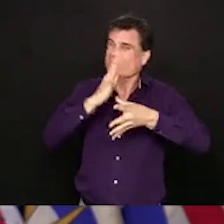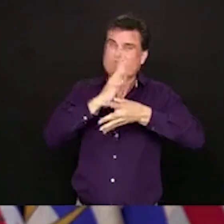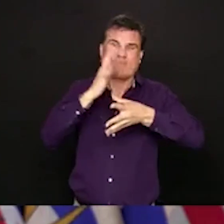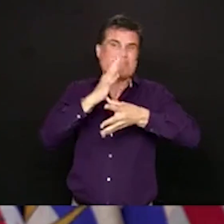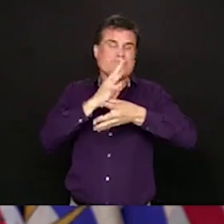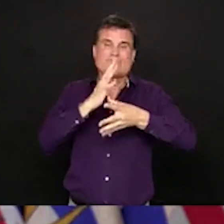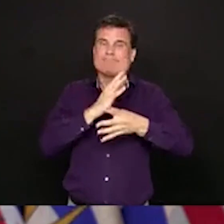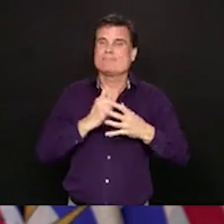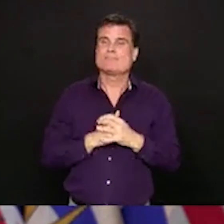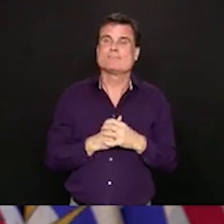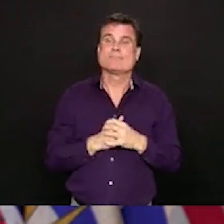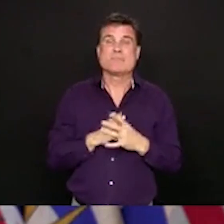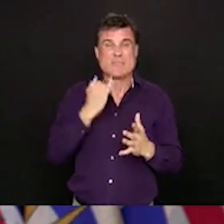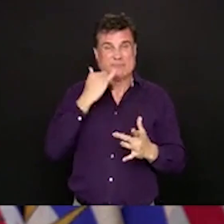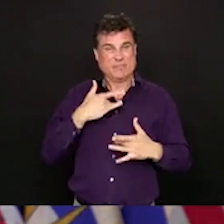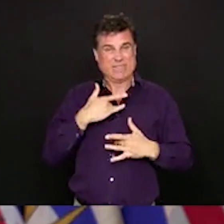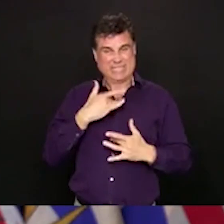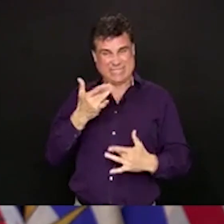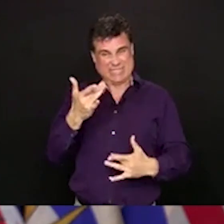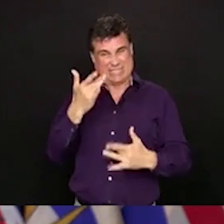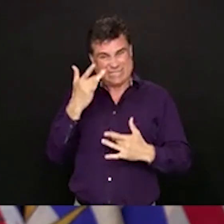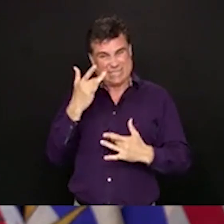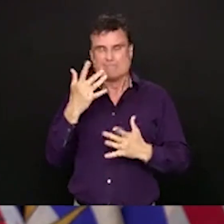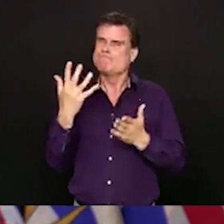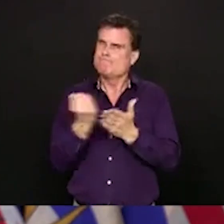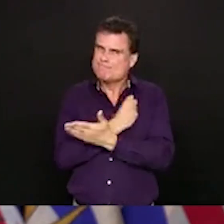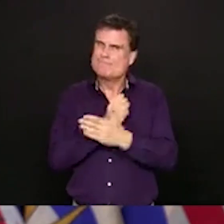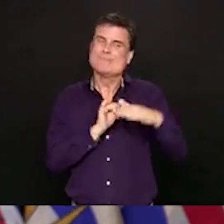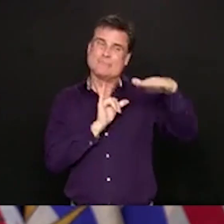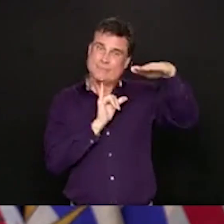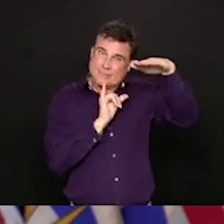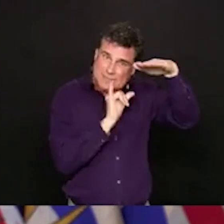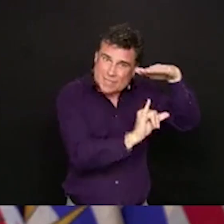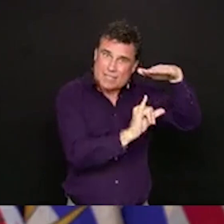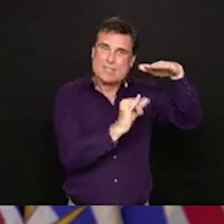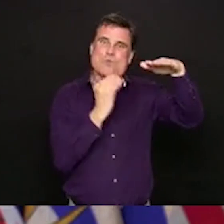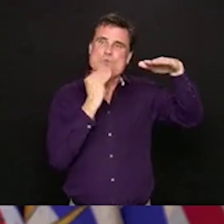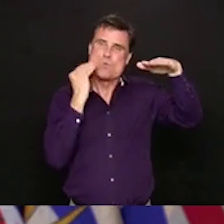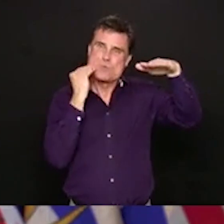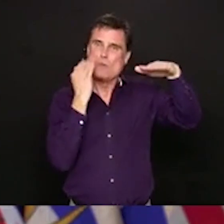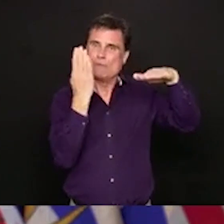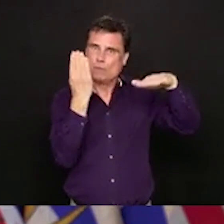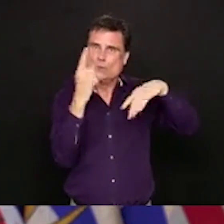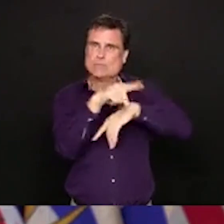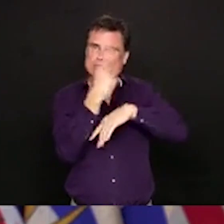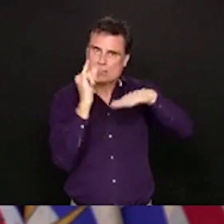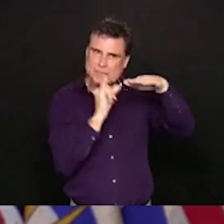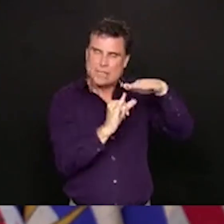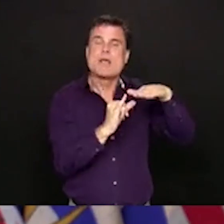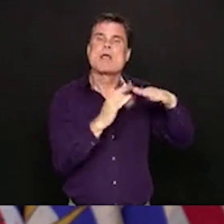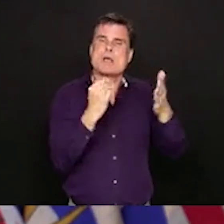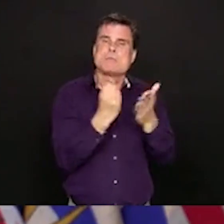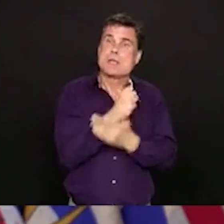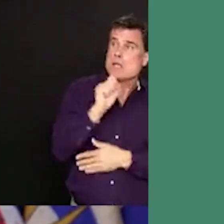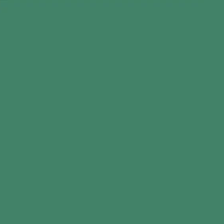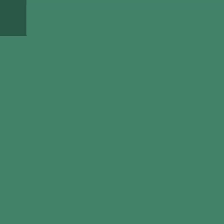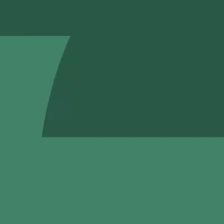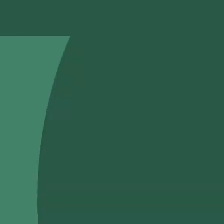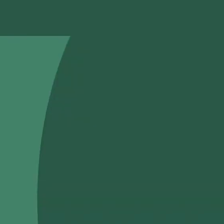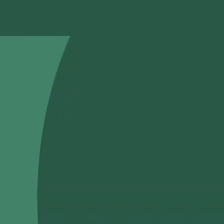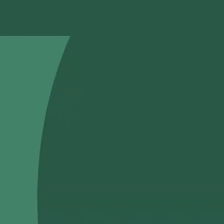So that's kind of a long way. Zero is the ideal, but we can manage as long as we're all doing our part